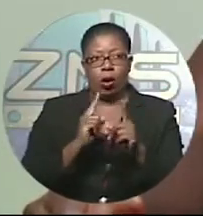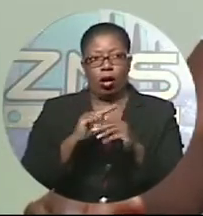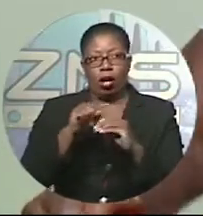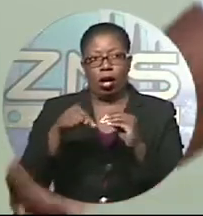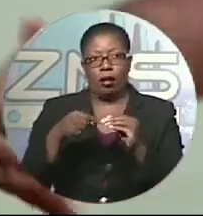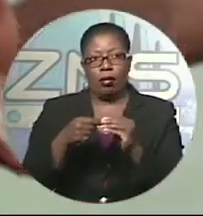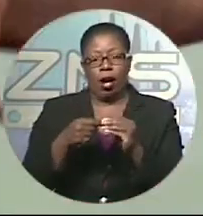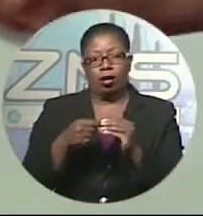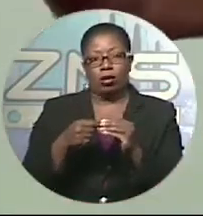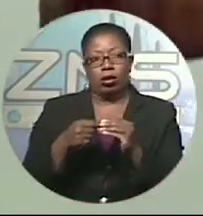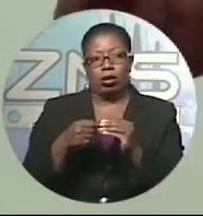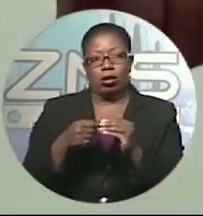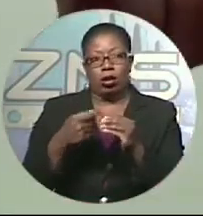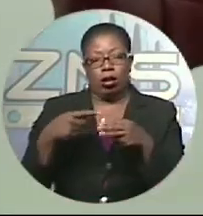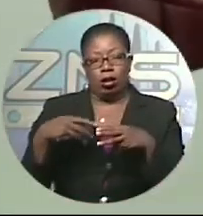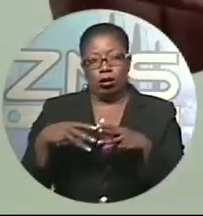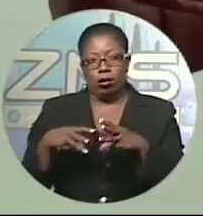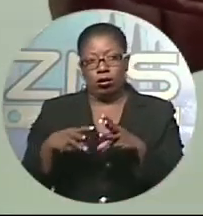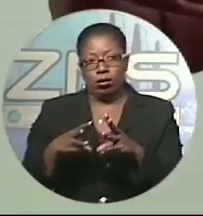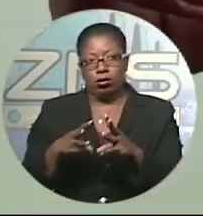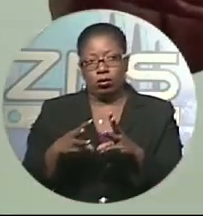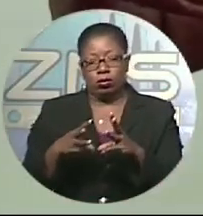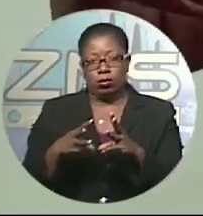the path in which I've come,